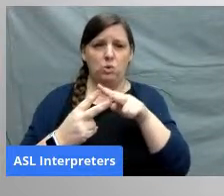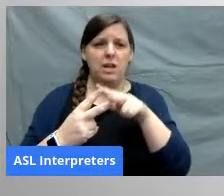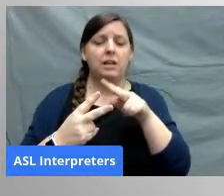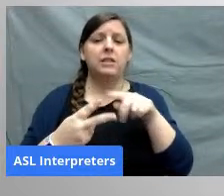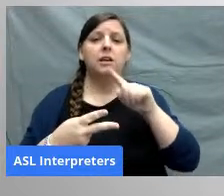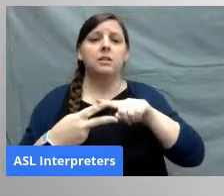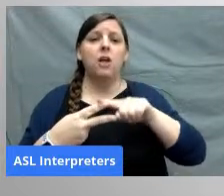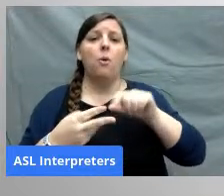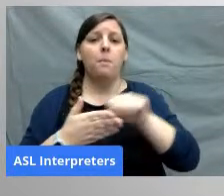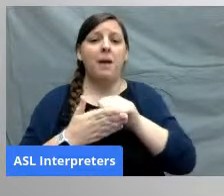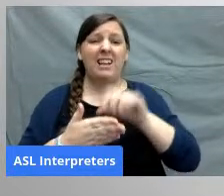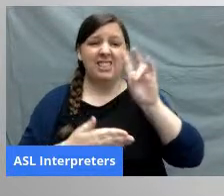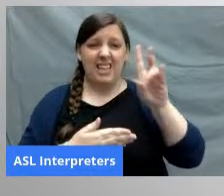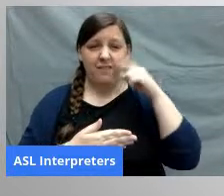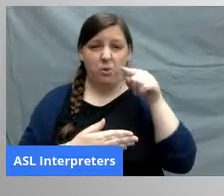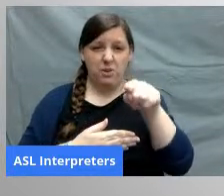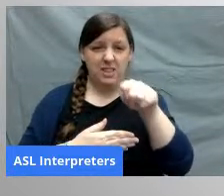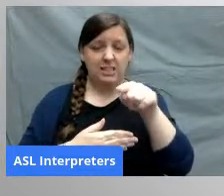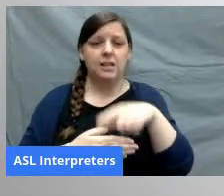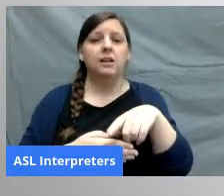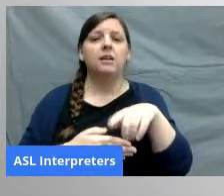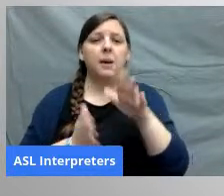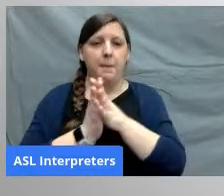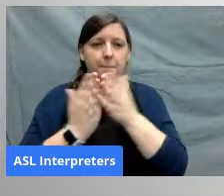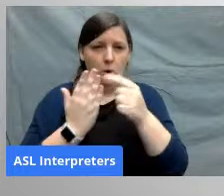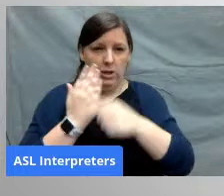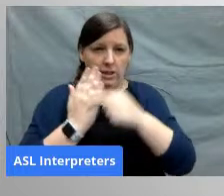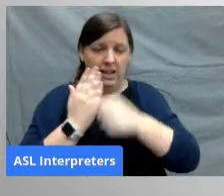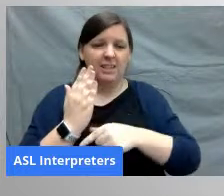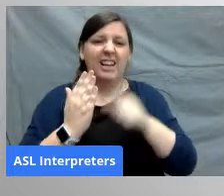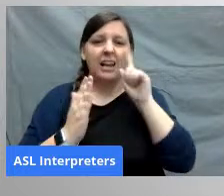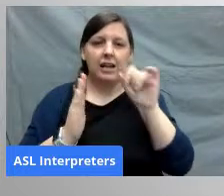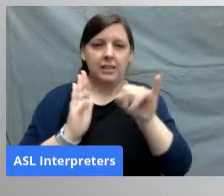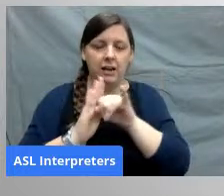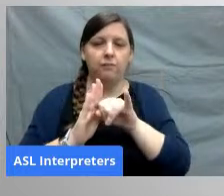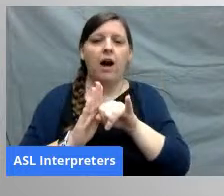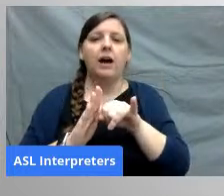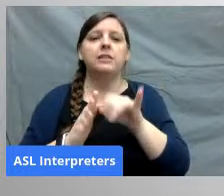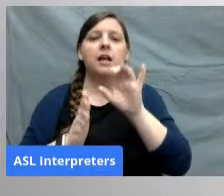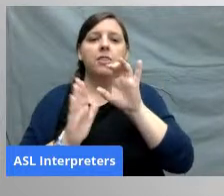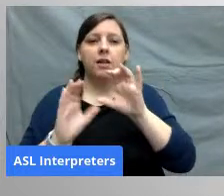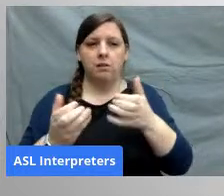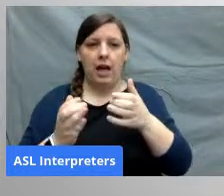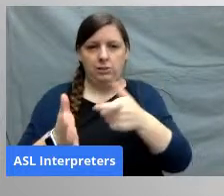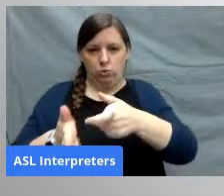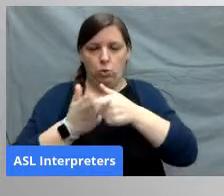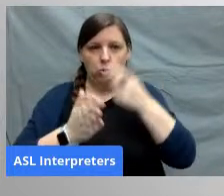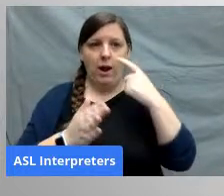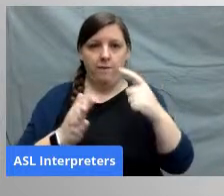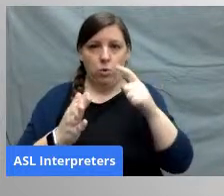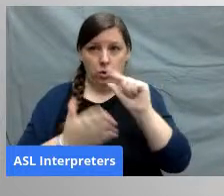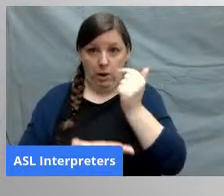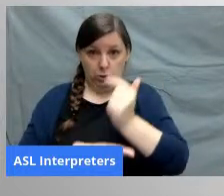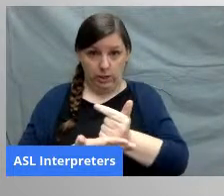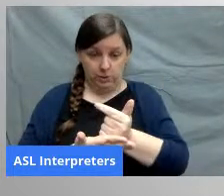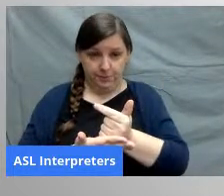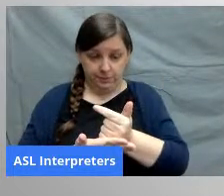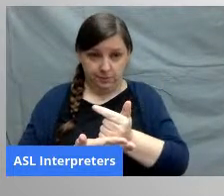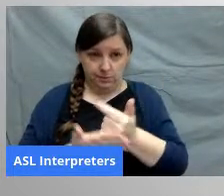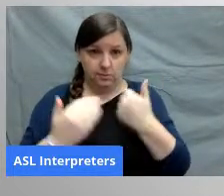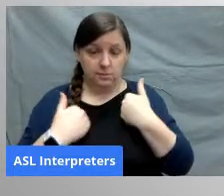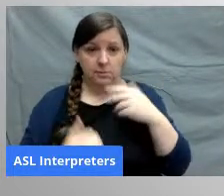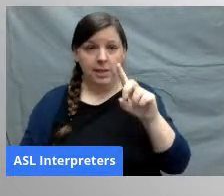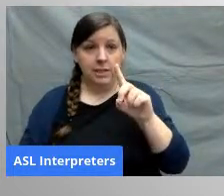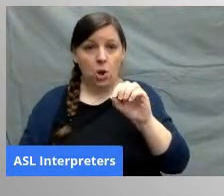this booklet, it identifies the courses that are required for graduation. So there is a